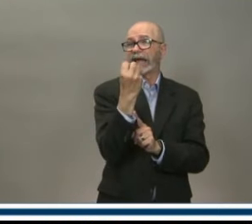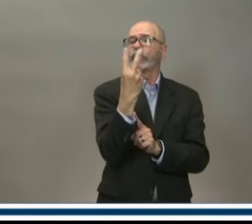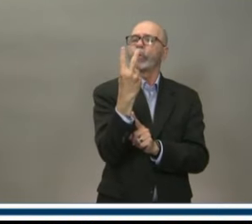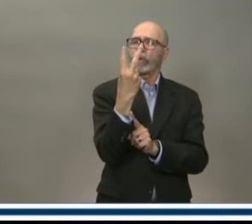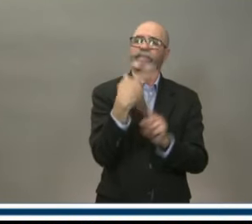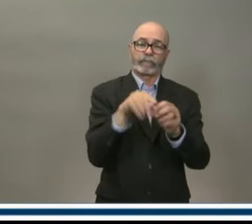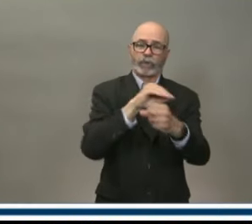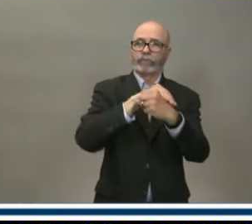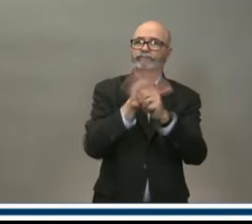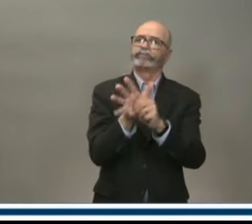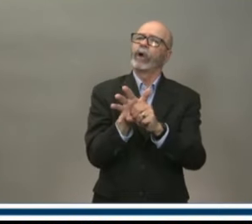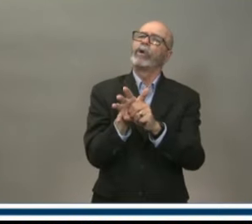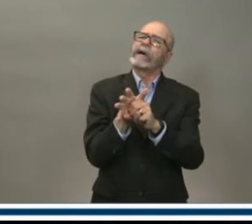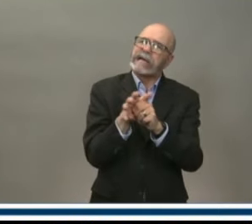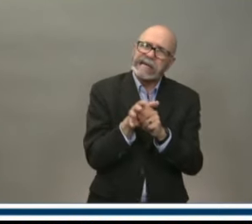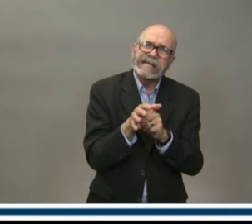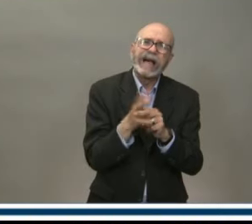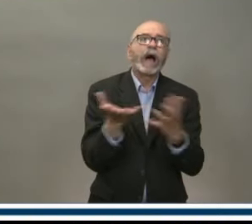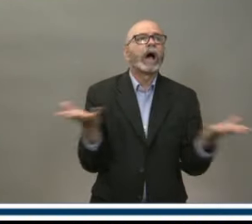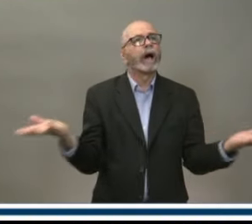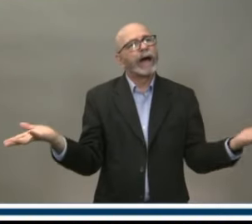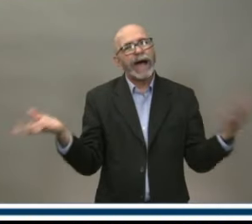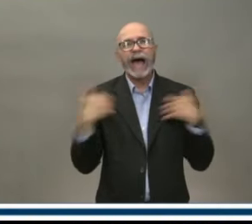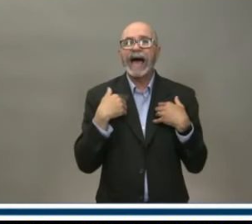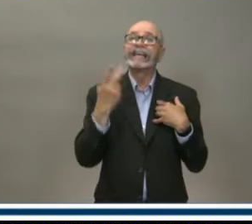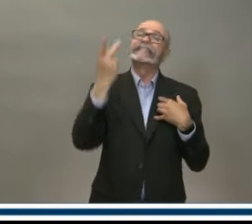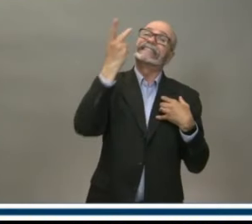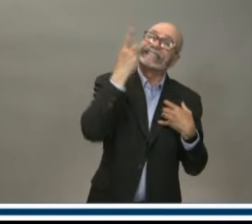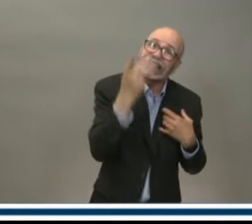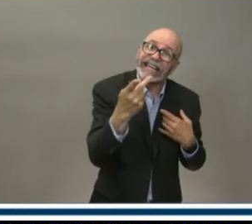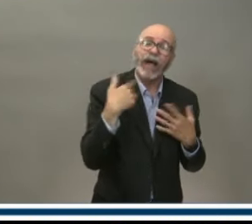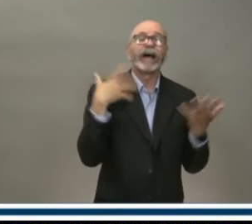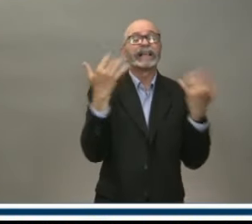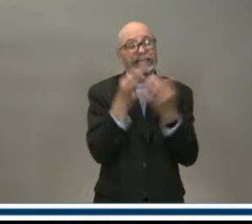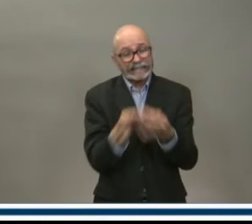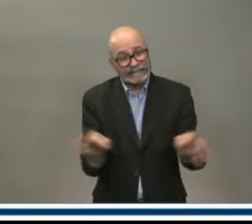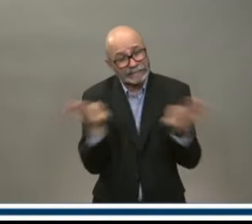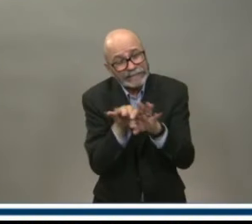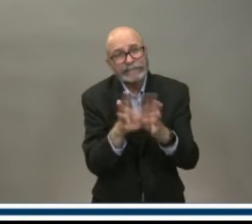is why we're doing what we're doing, and we're having the restrictive measures that,